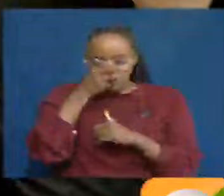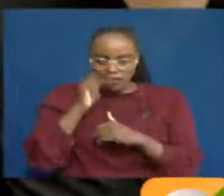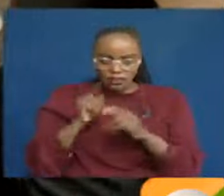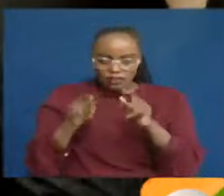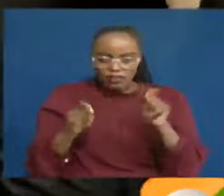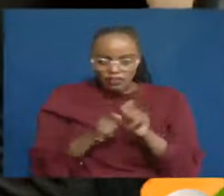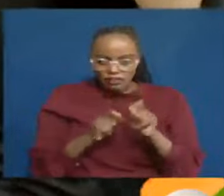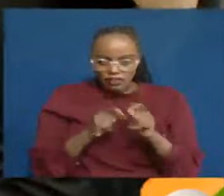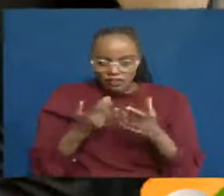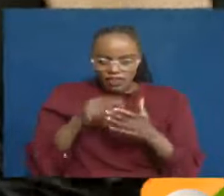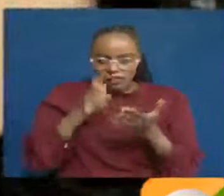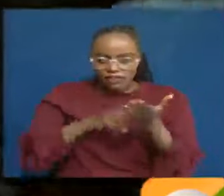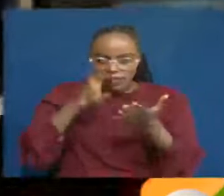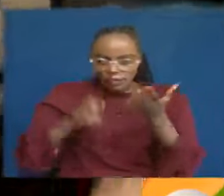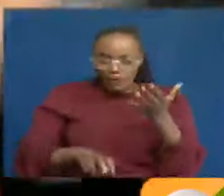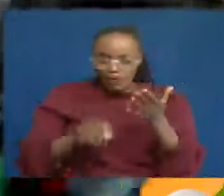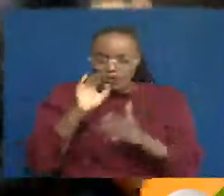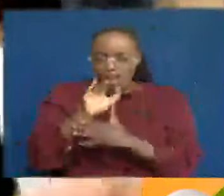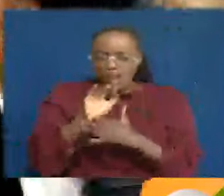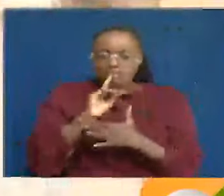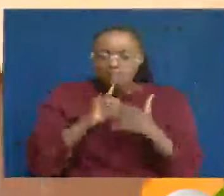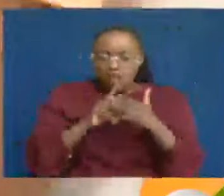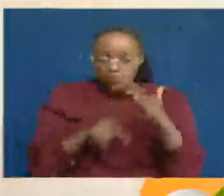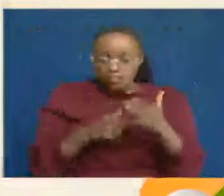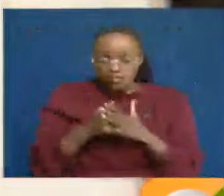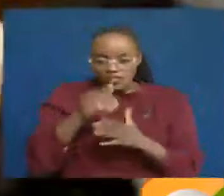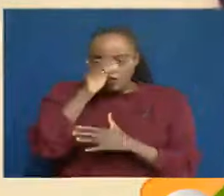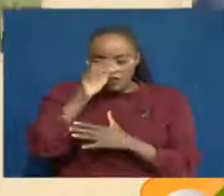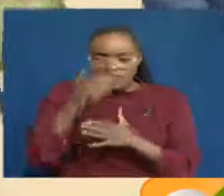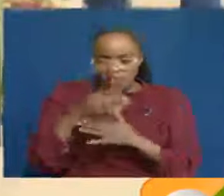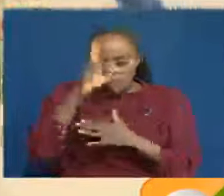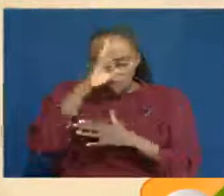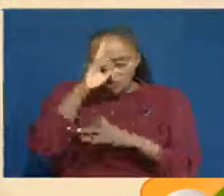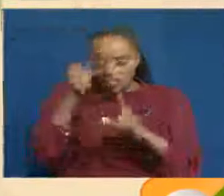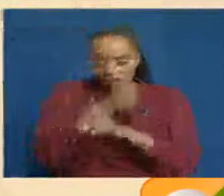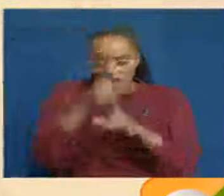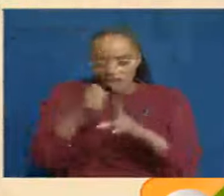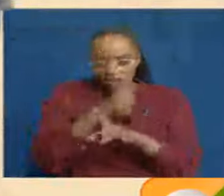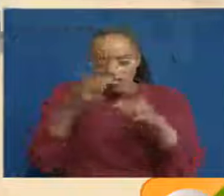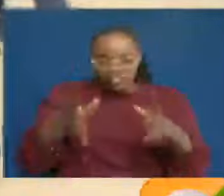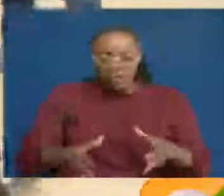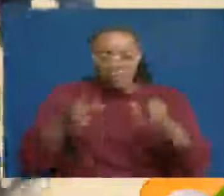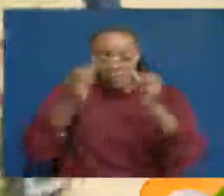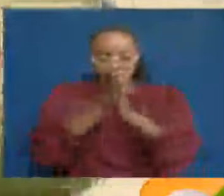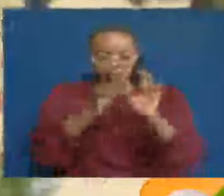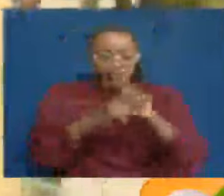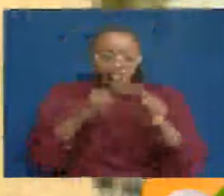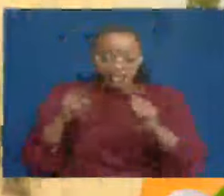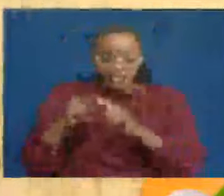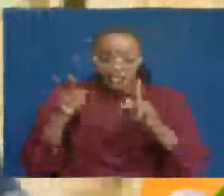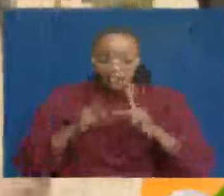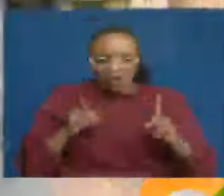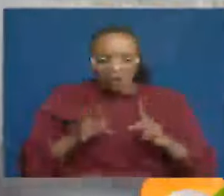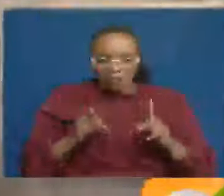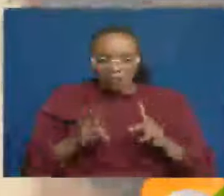for the president's resignation, accusing his administration of overseeing police brutality, abductions, and extrajudicial killings.